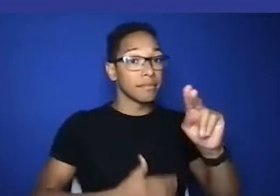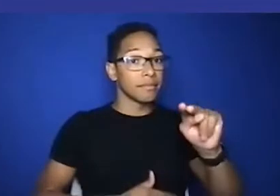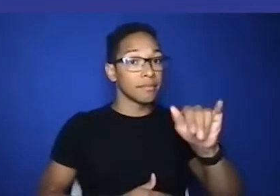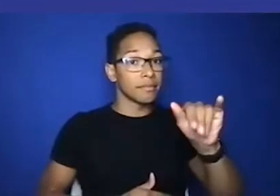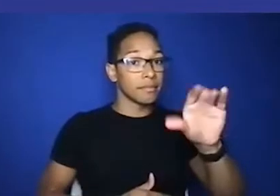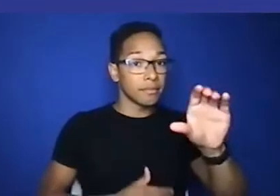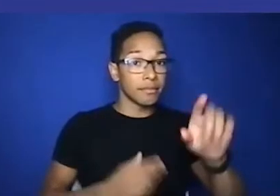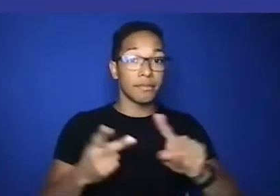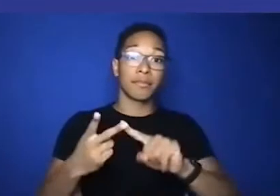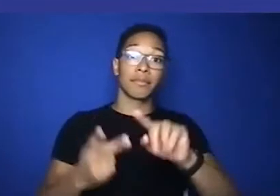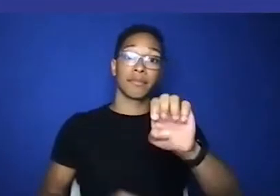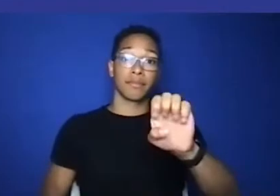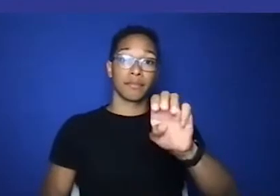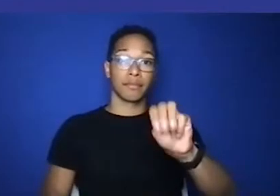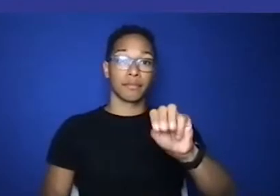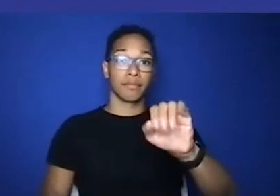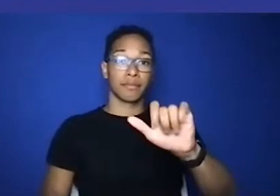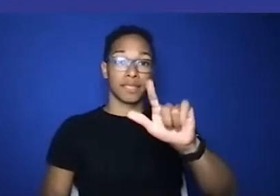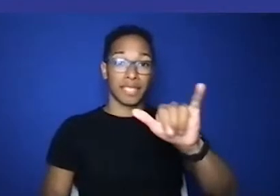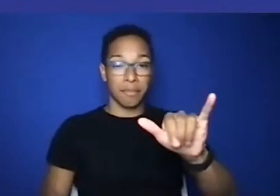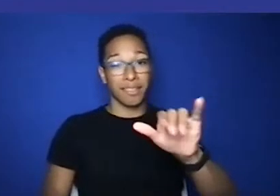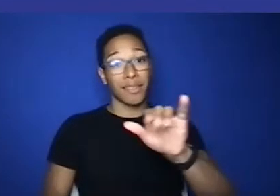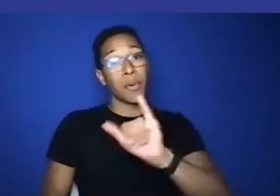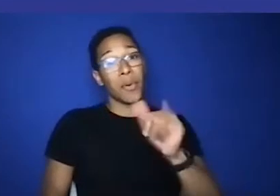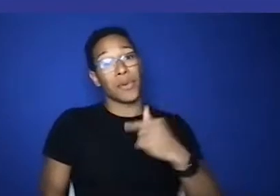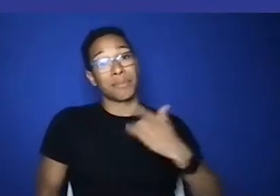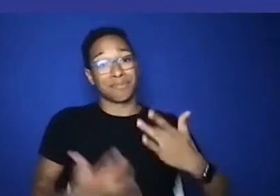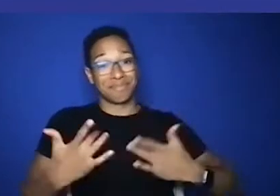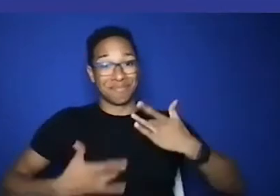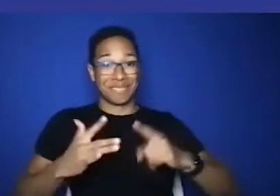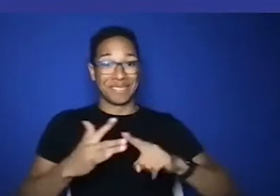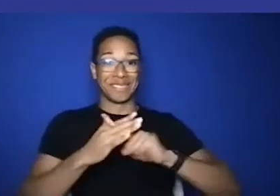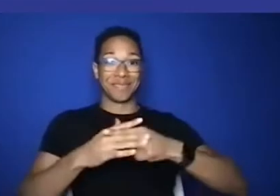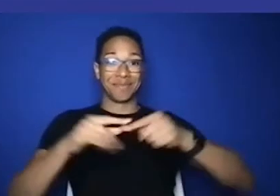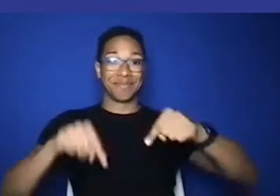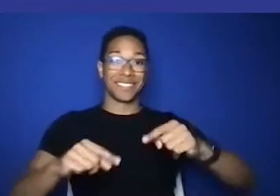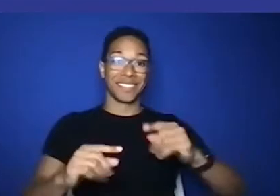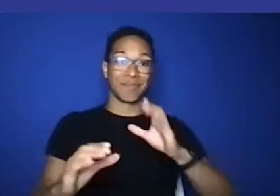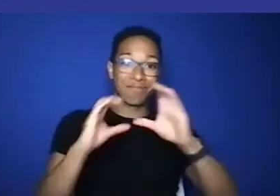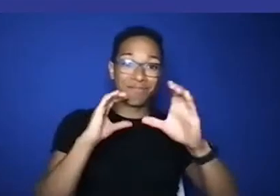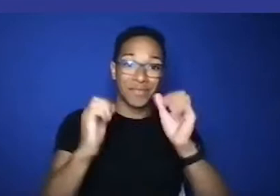to have this conversation with Colette and Nicole and Emily. Thank you.